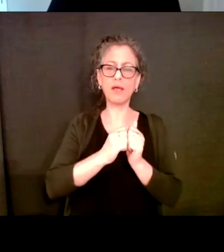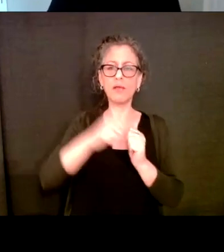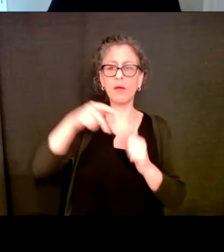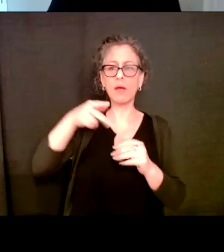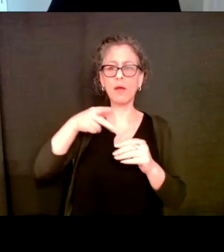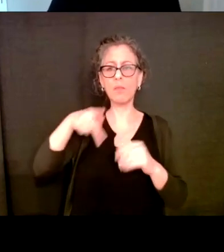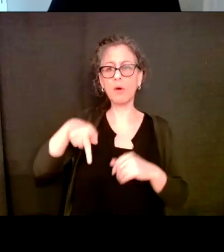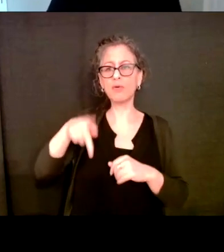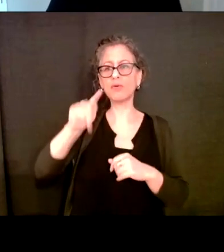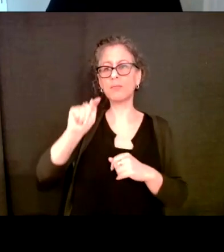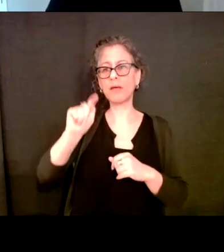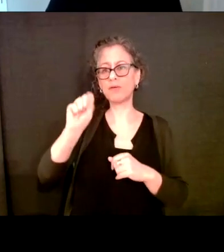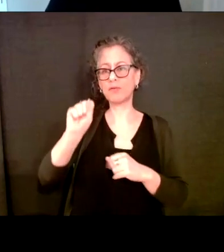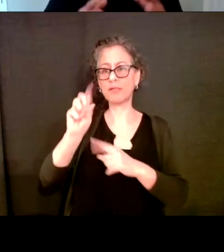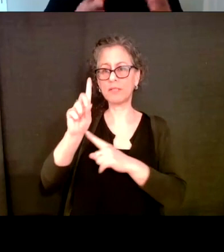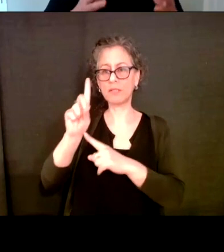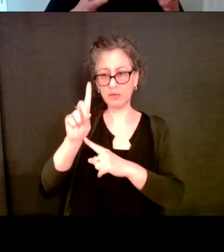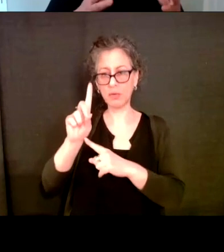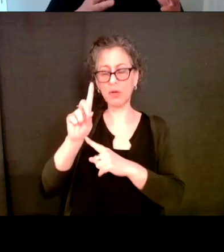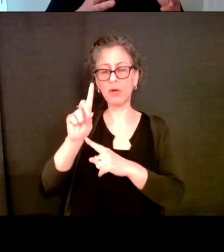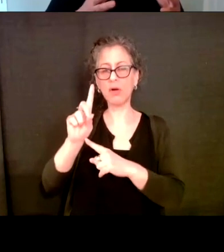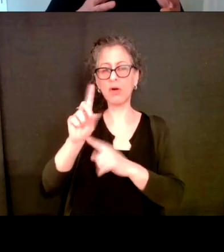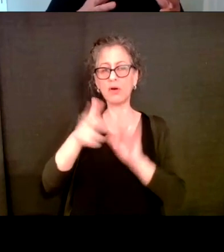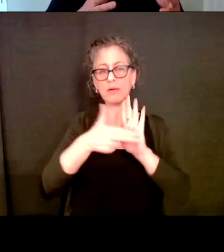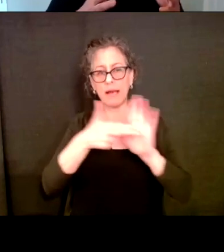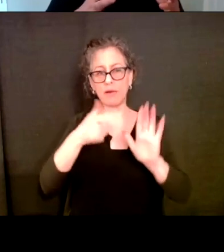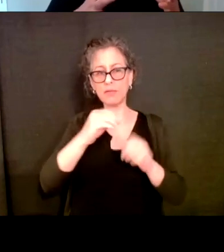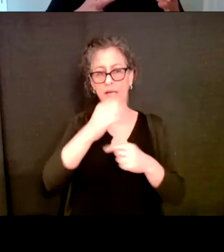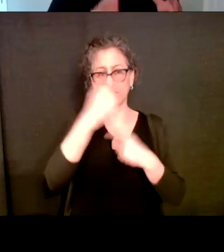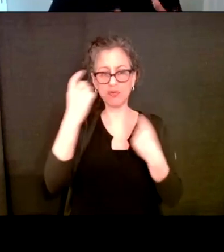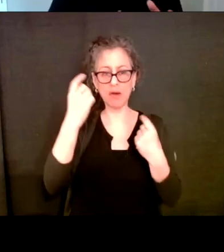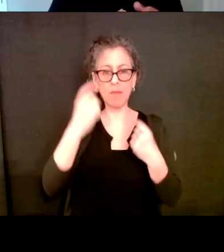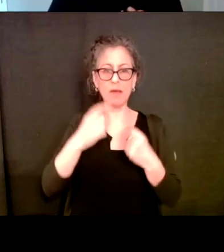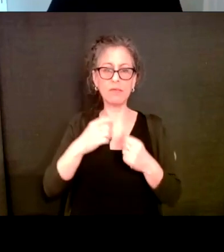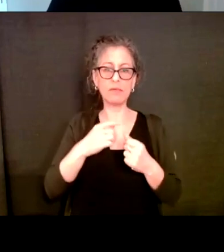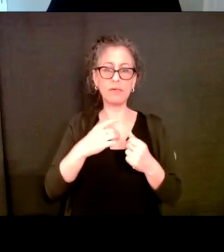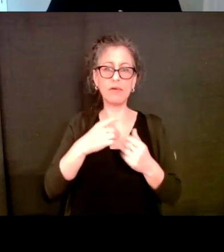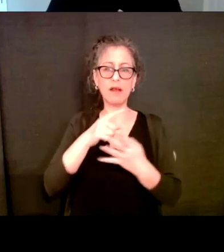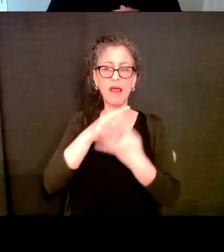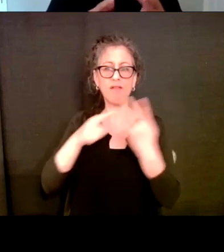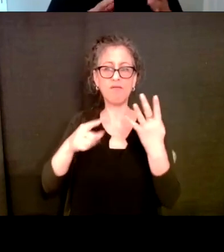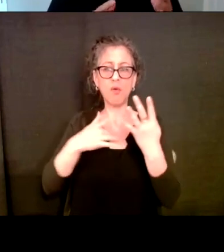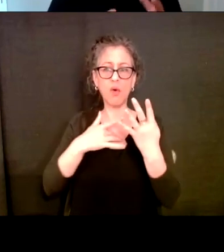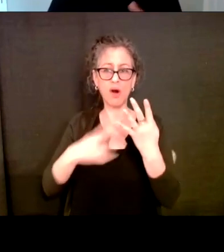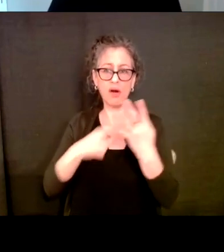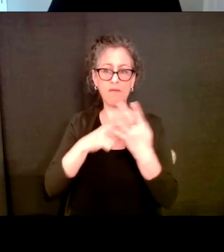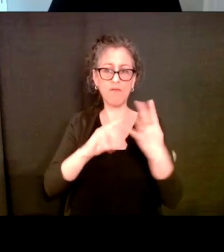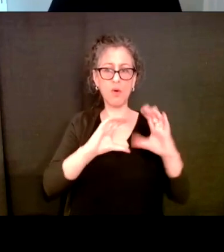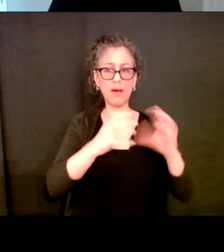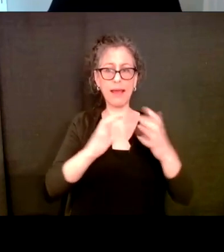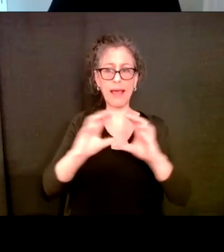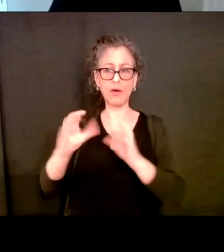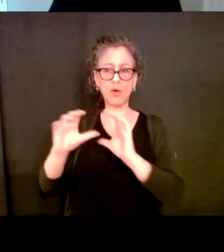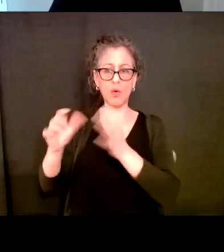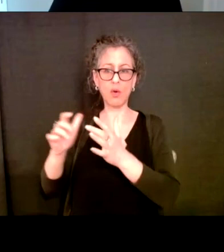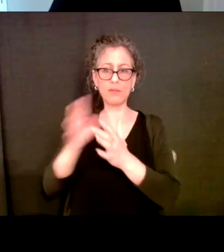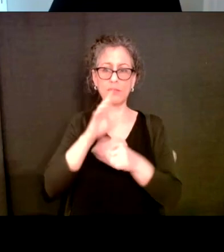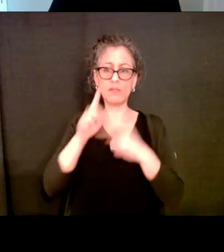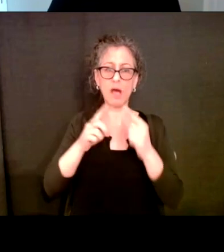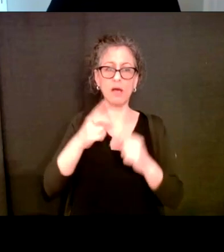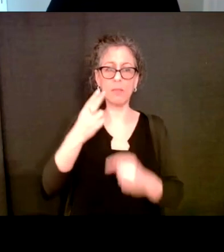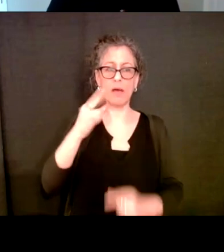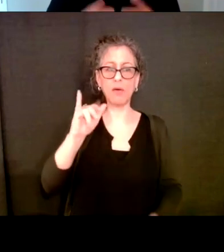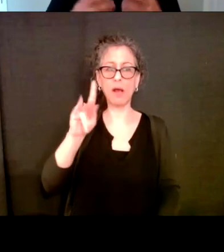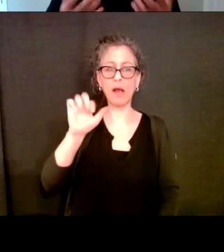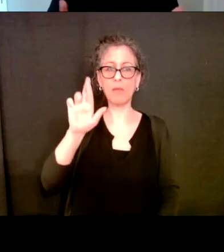clinical diagnosis. And these are oftentimes 4 major categories that talk about